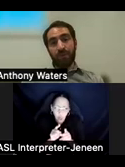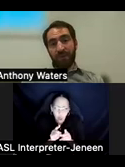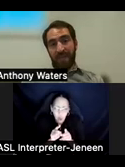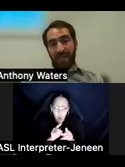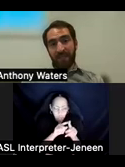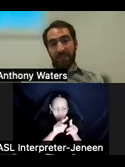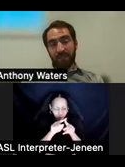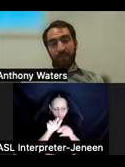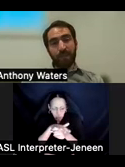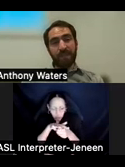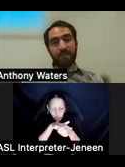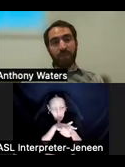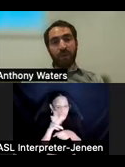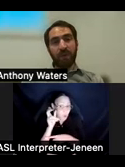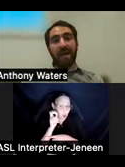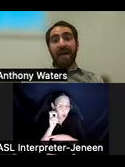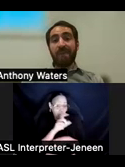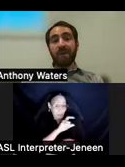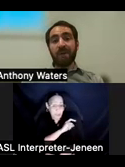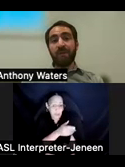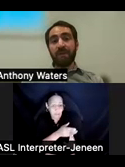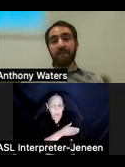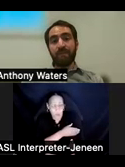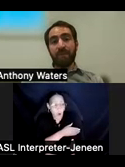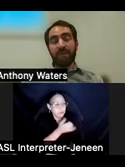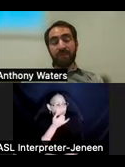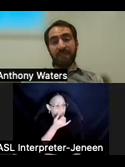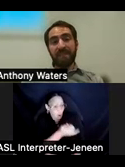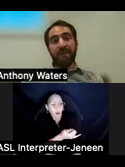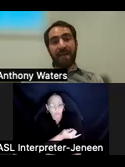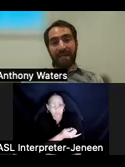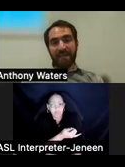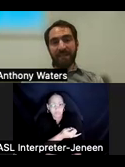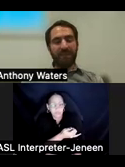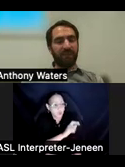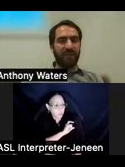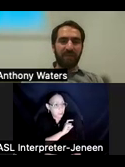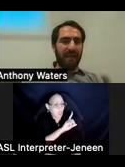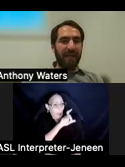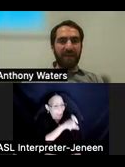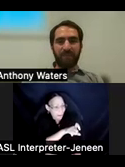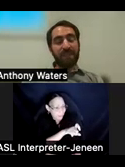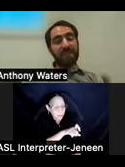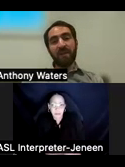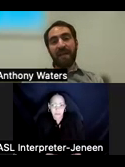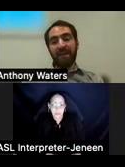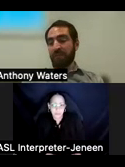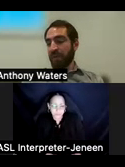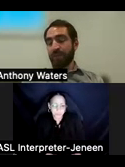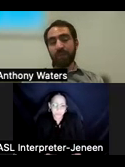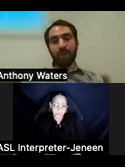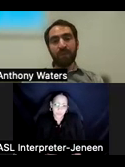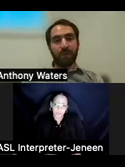you've heard that from police before, I would call the police and I would ask, police